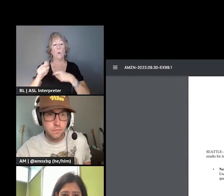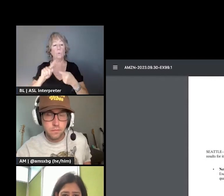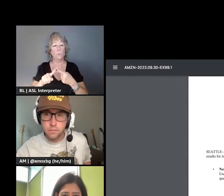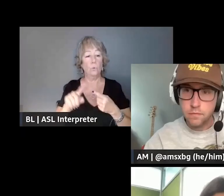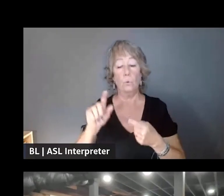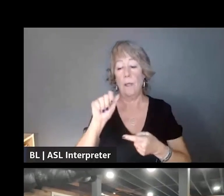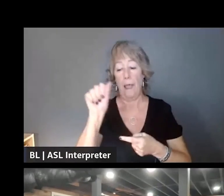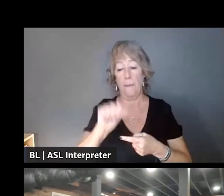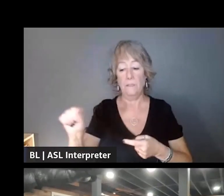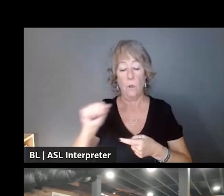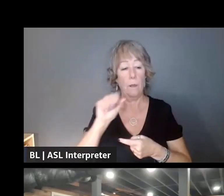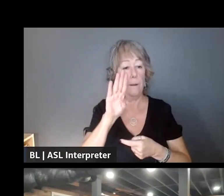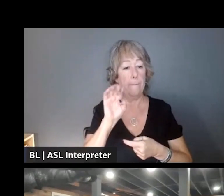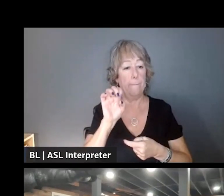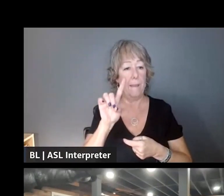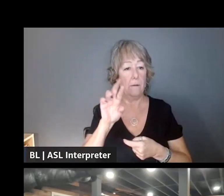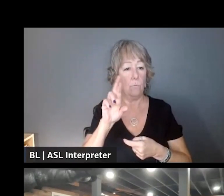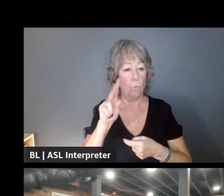Bedrock.